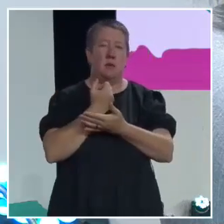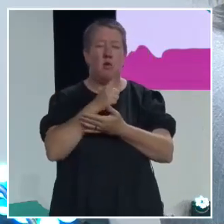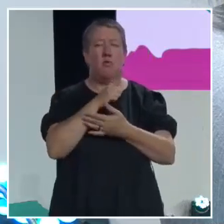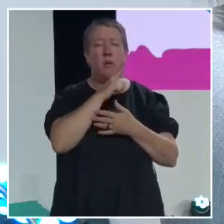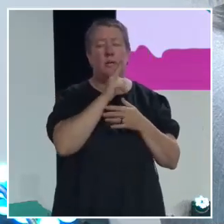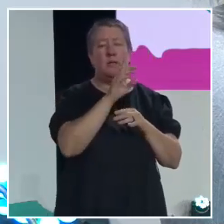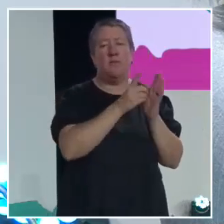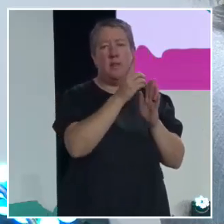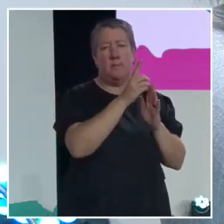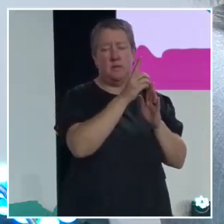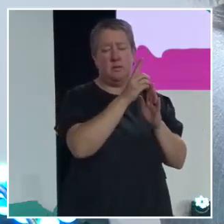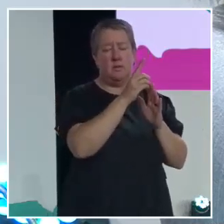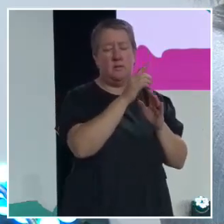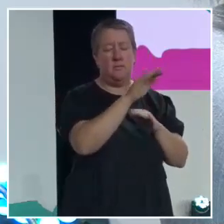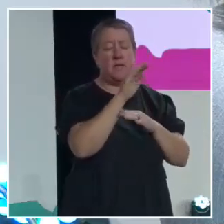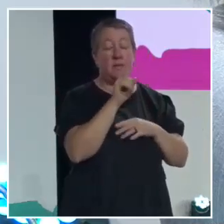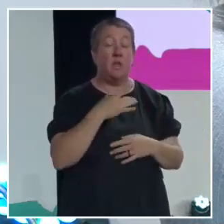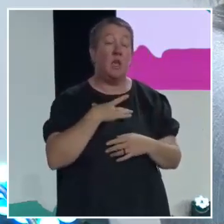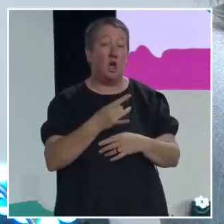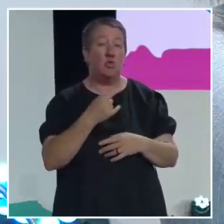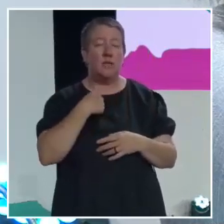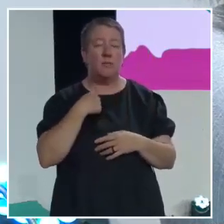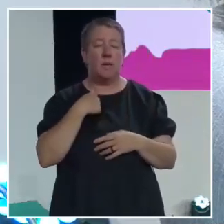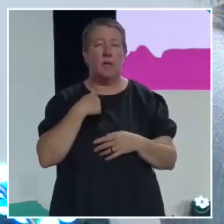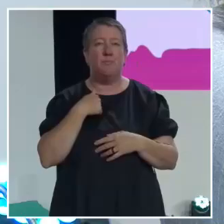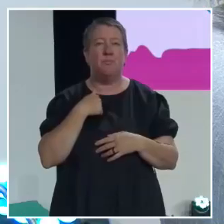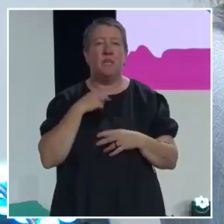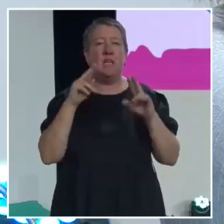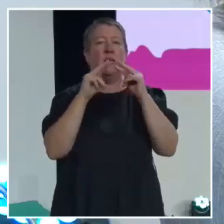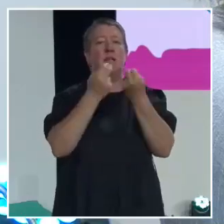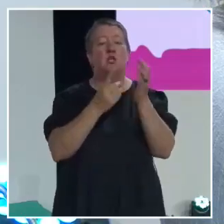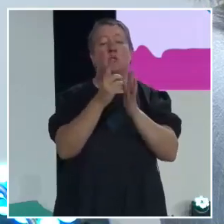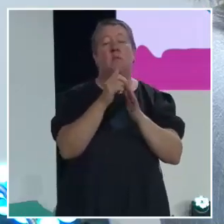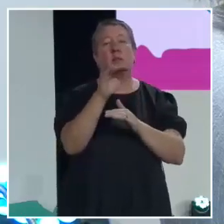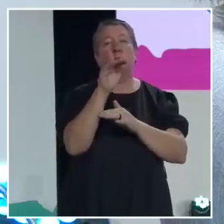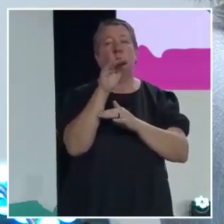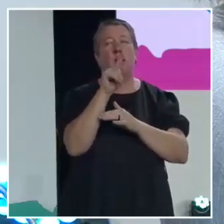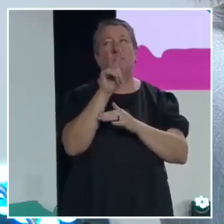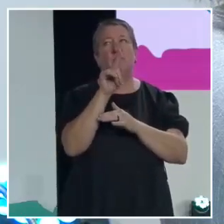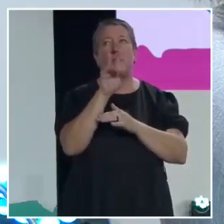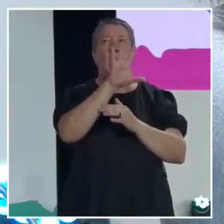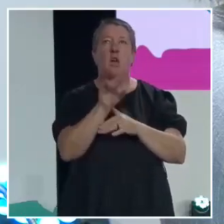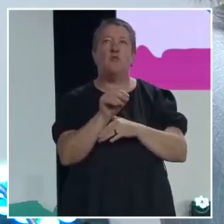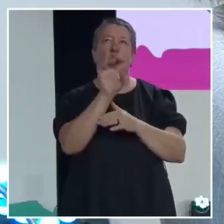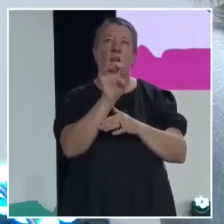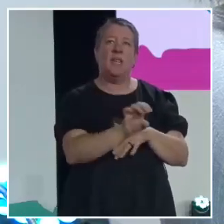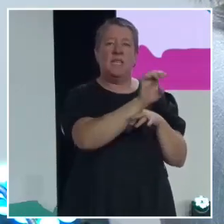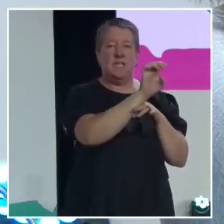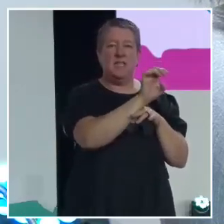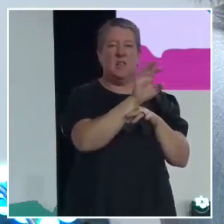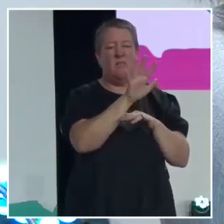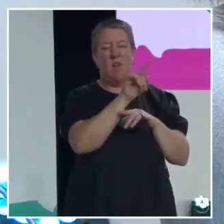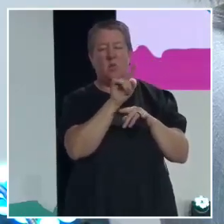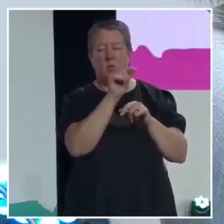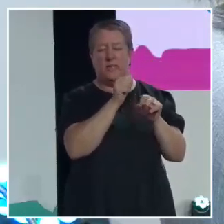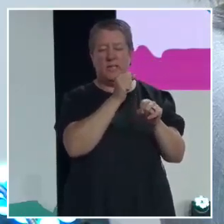development banks, it's very interesting. I was advising a national development bank in East Africa around 5-6 years ago, and we